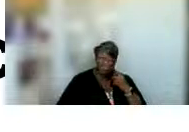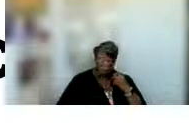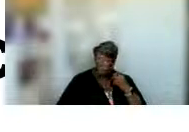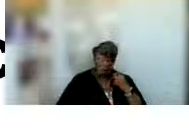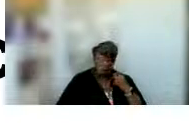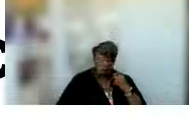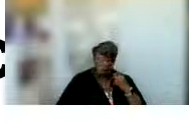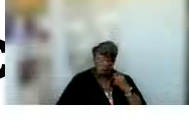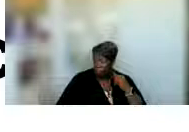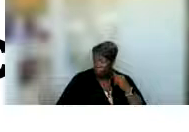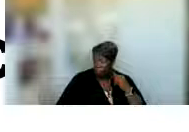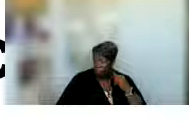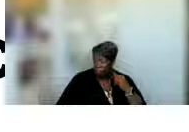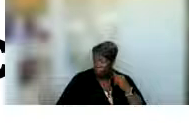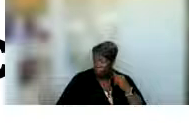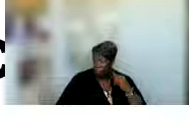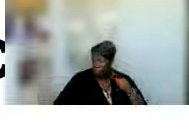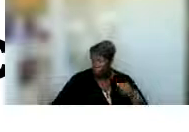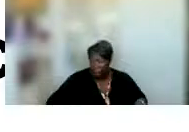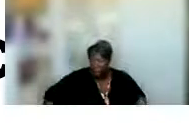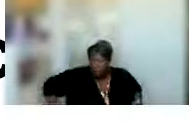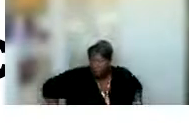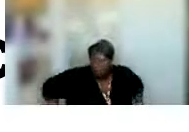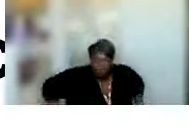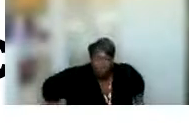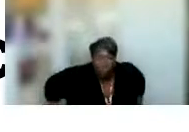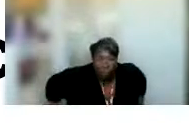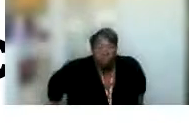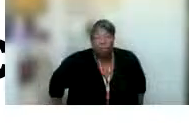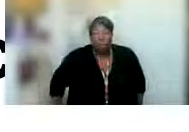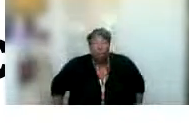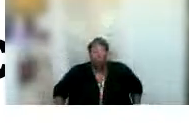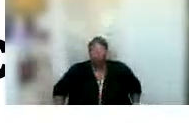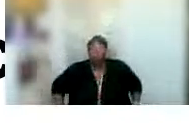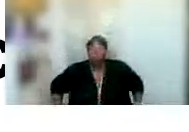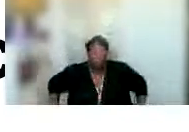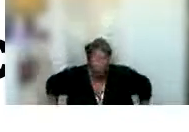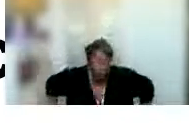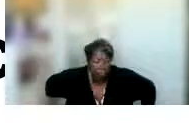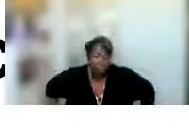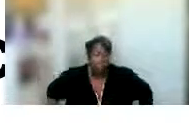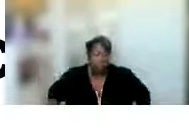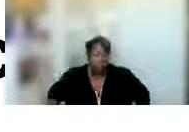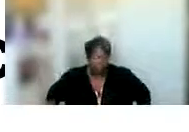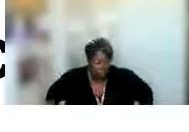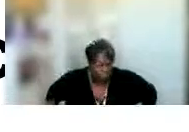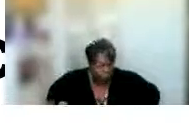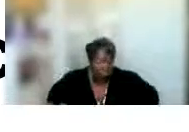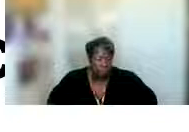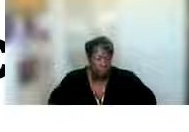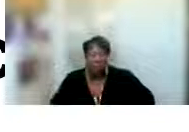most practical and effective means of diverting recyclable materials from waste streams for the purpose of